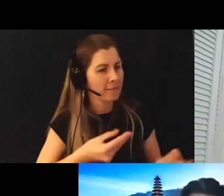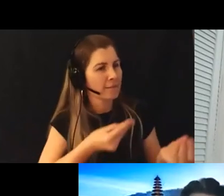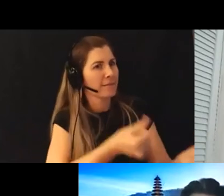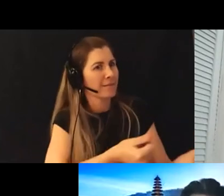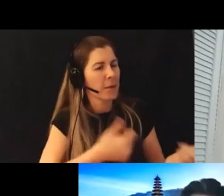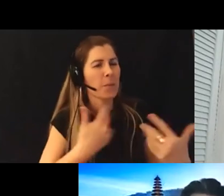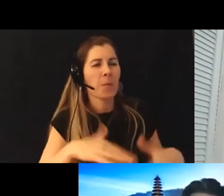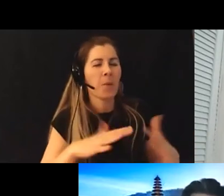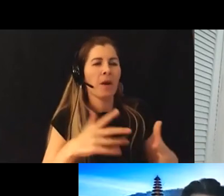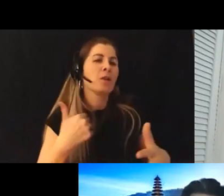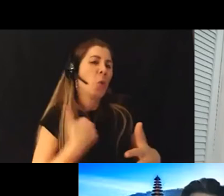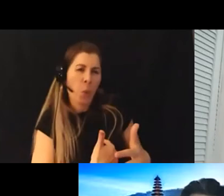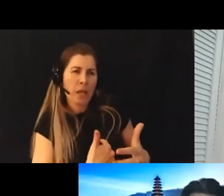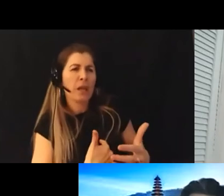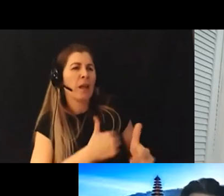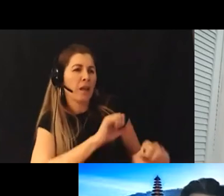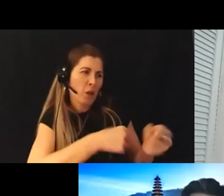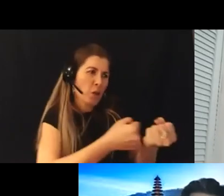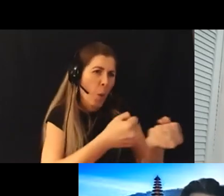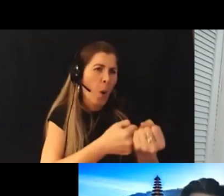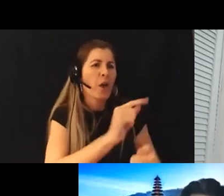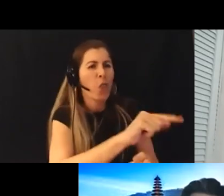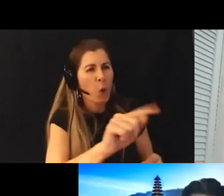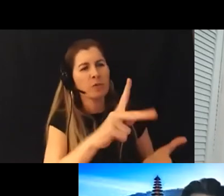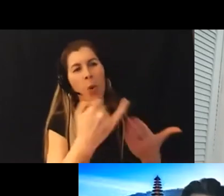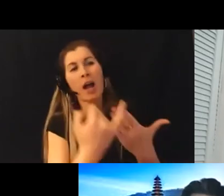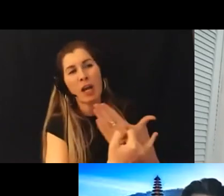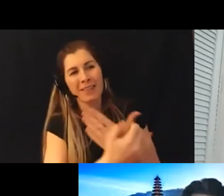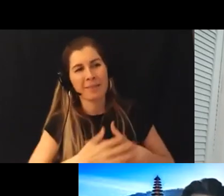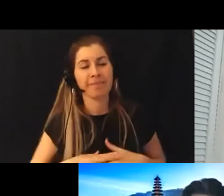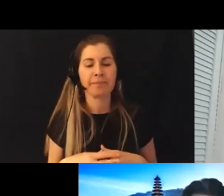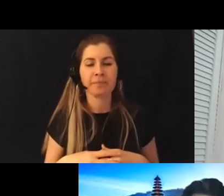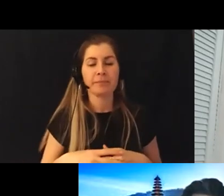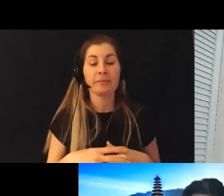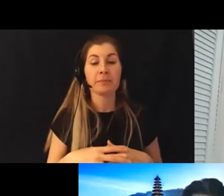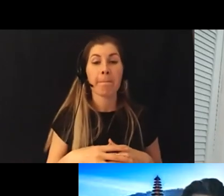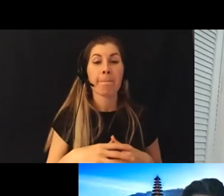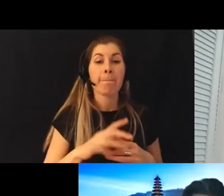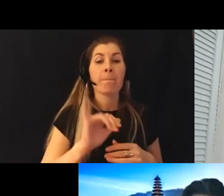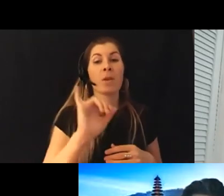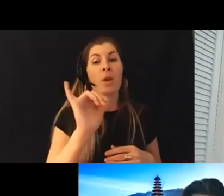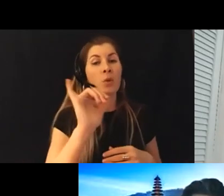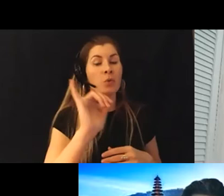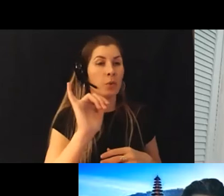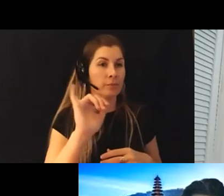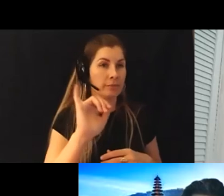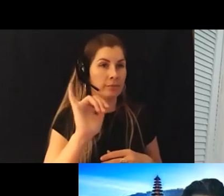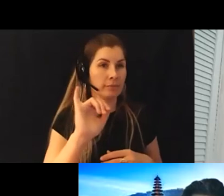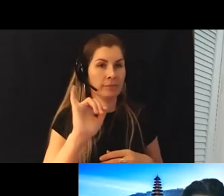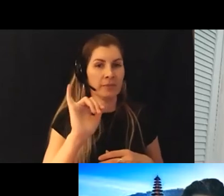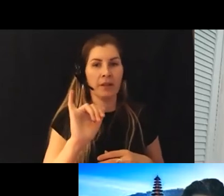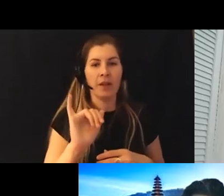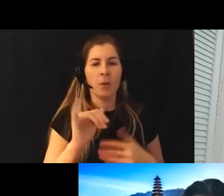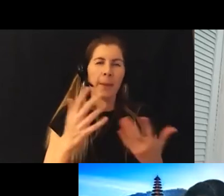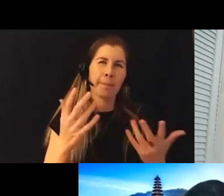definitely supporting those kinds of projects. And I want to just also put a plug in, while not